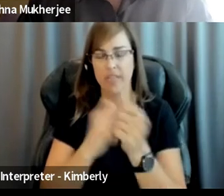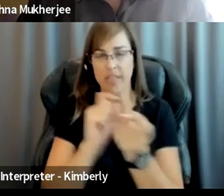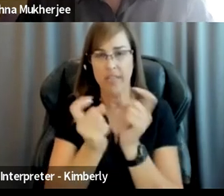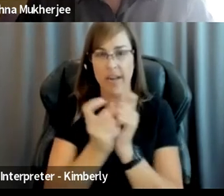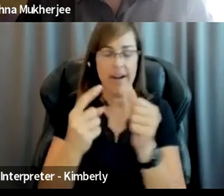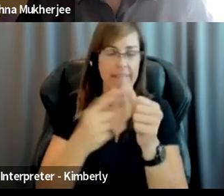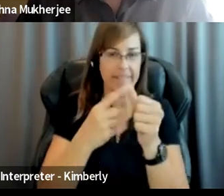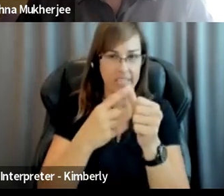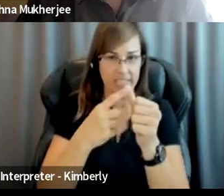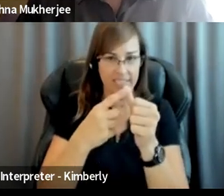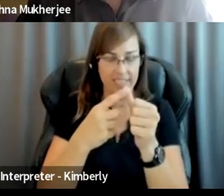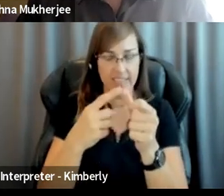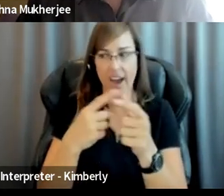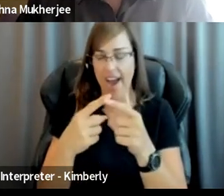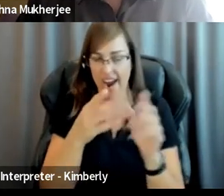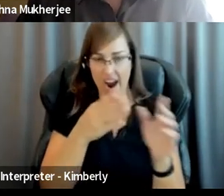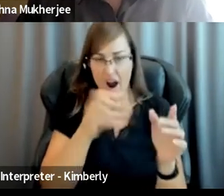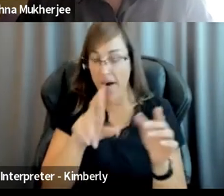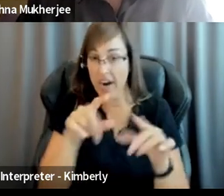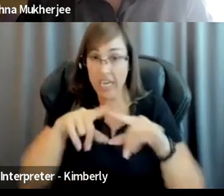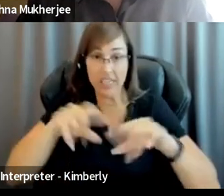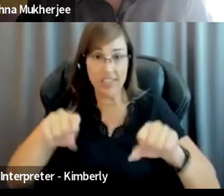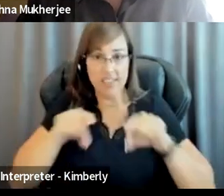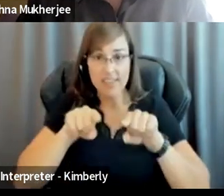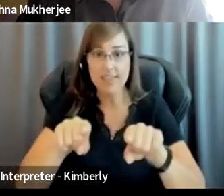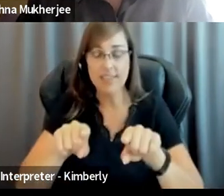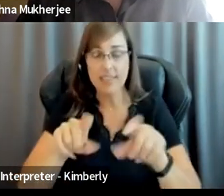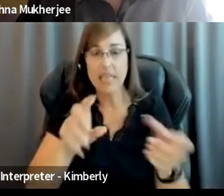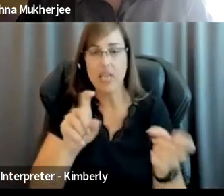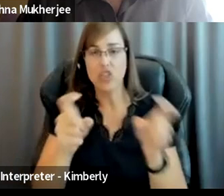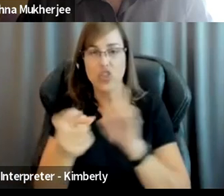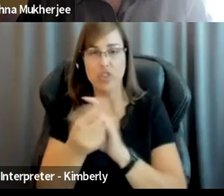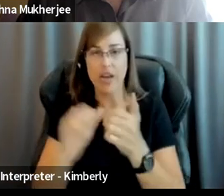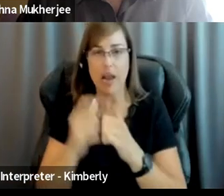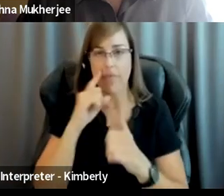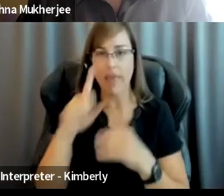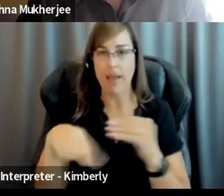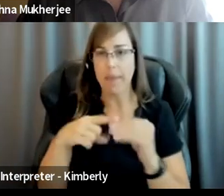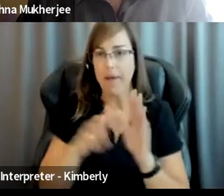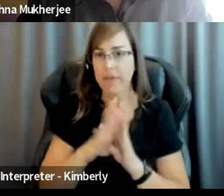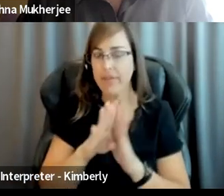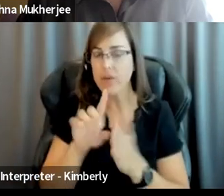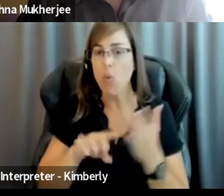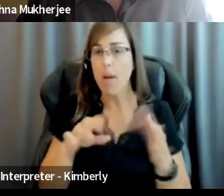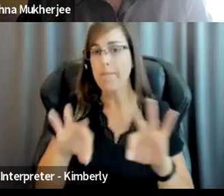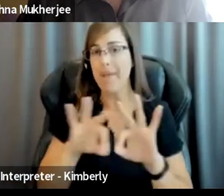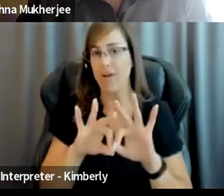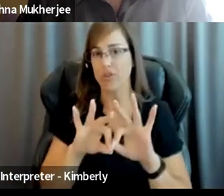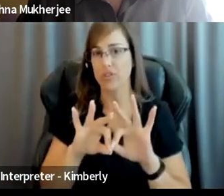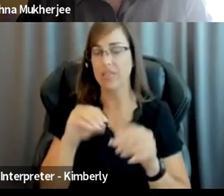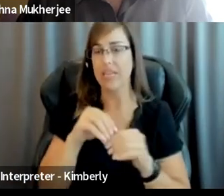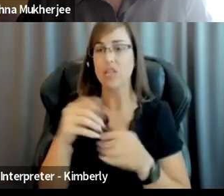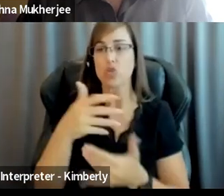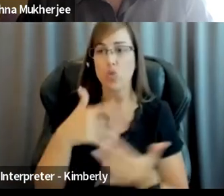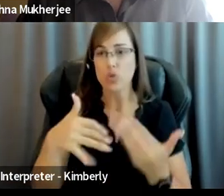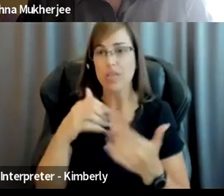first or to come alongside the sort of shifts in how we think about development and what matters in socializing